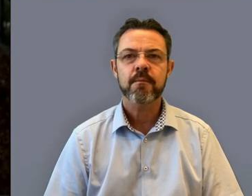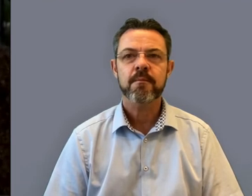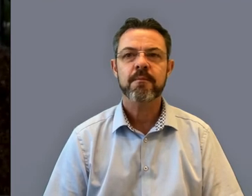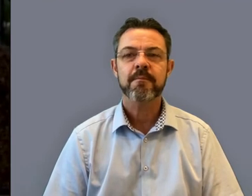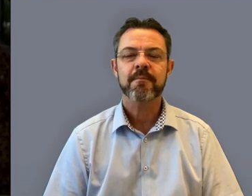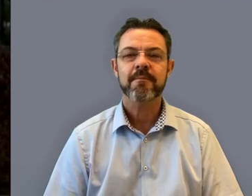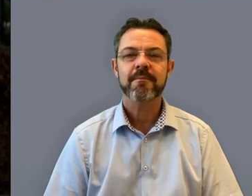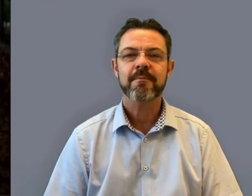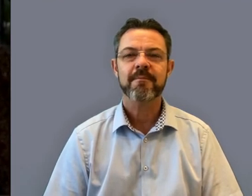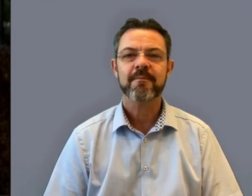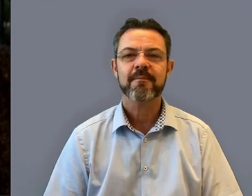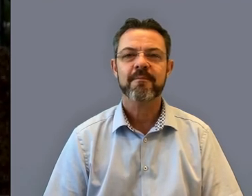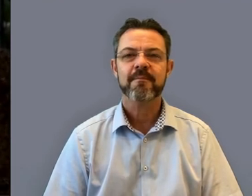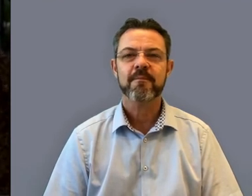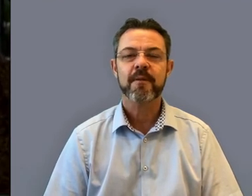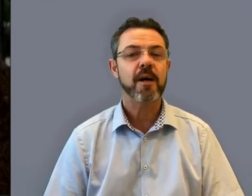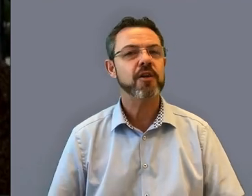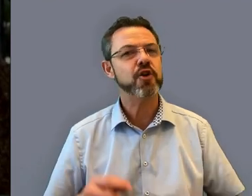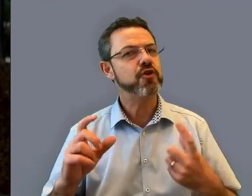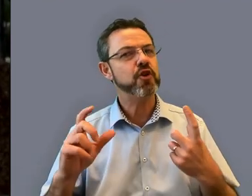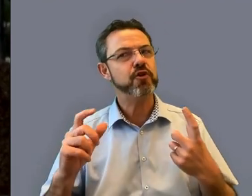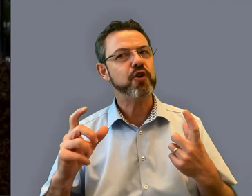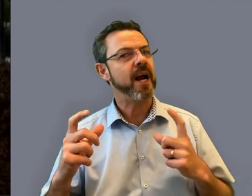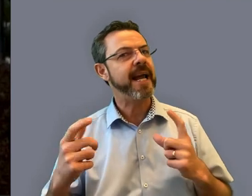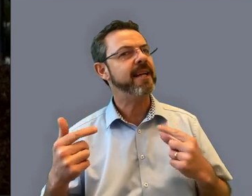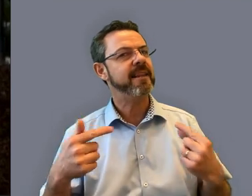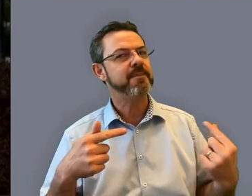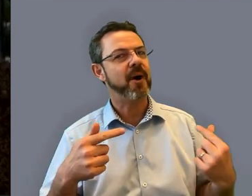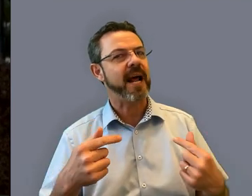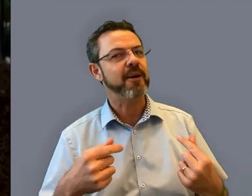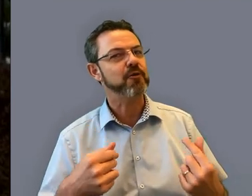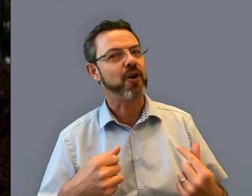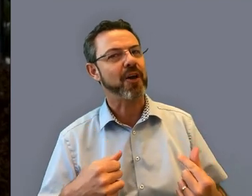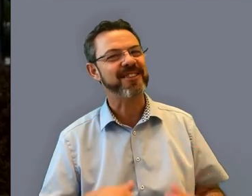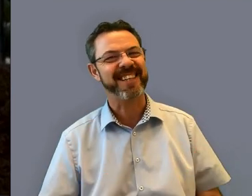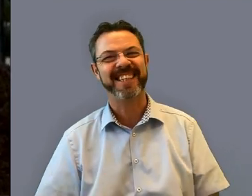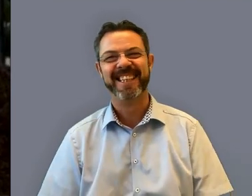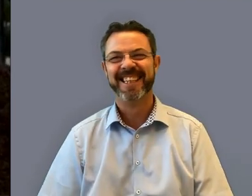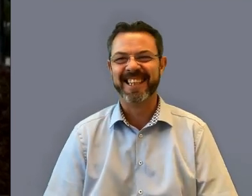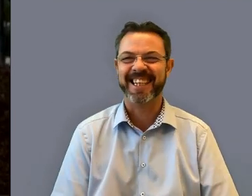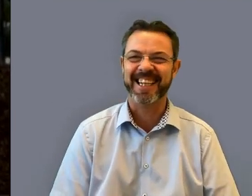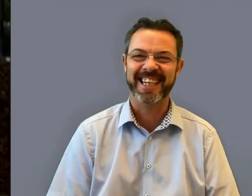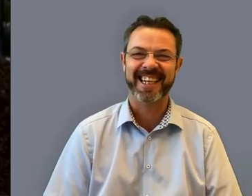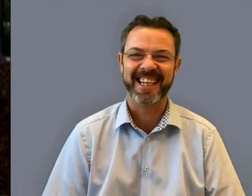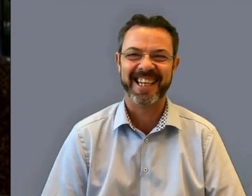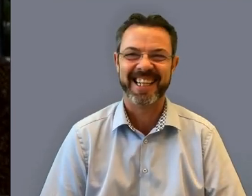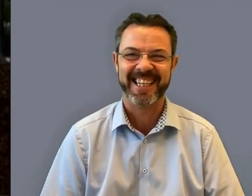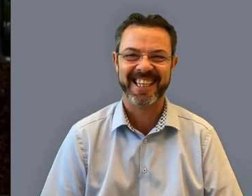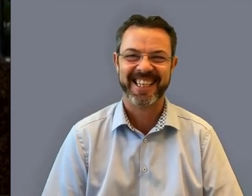the impact of research sometimes. Should I edit this part out or not?